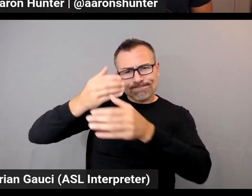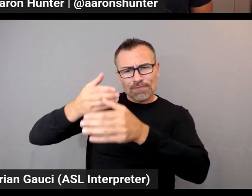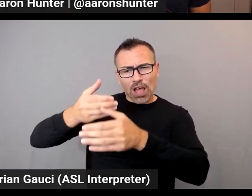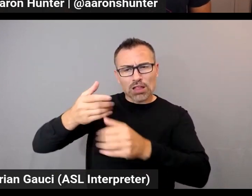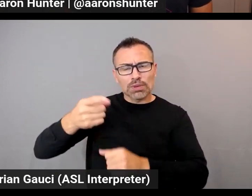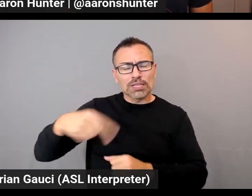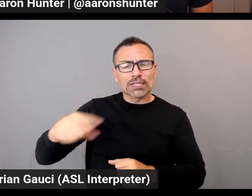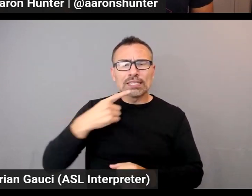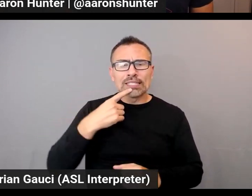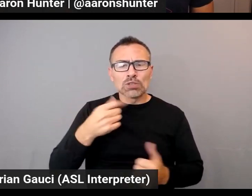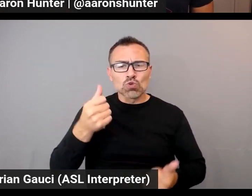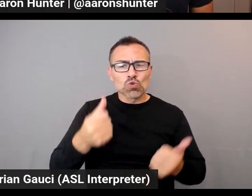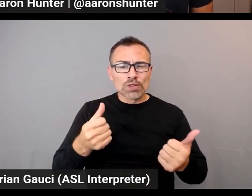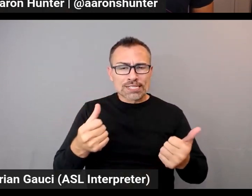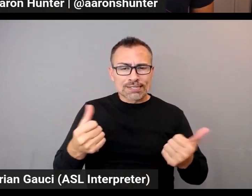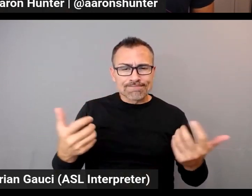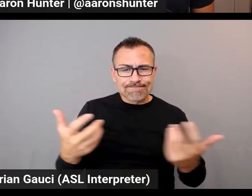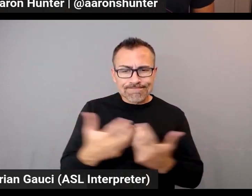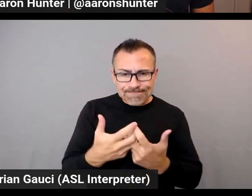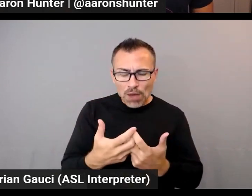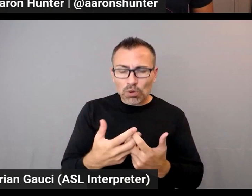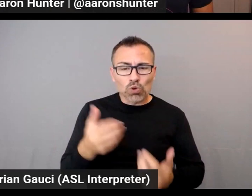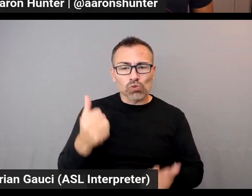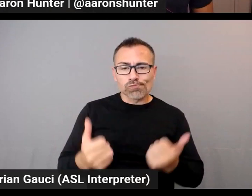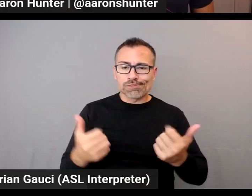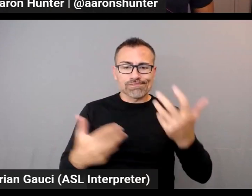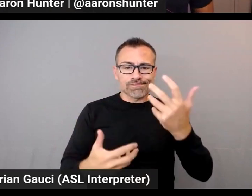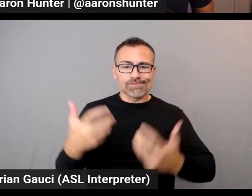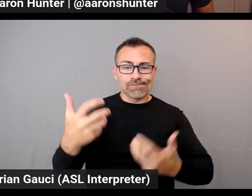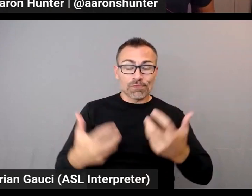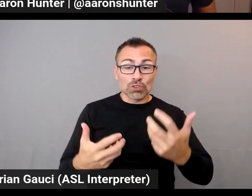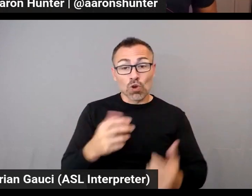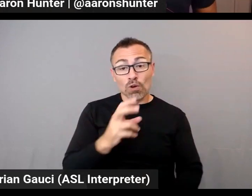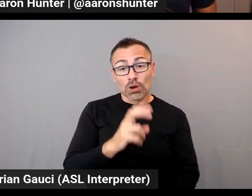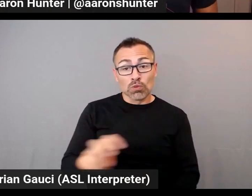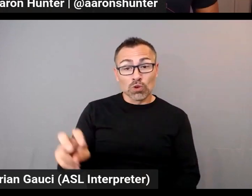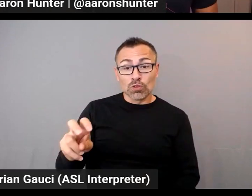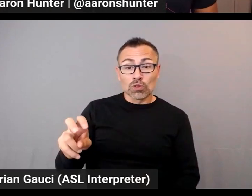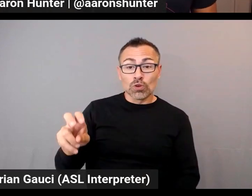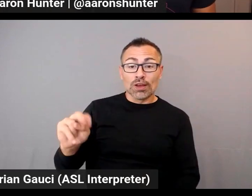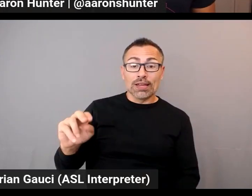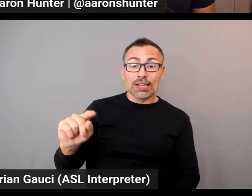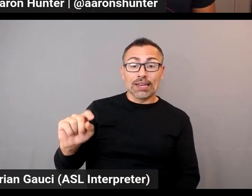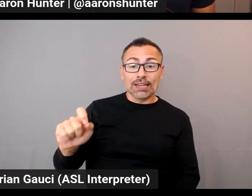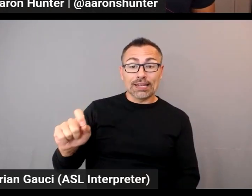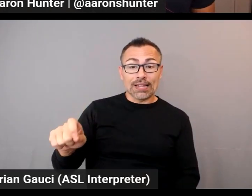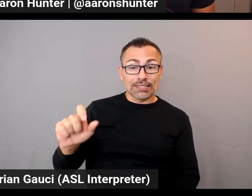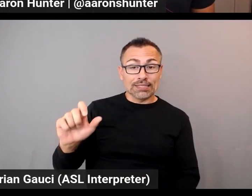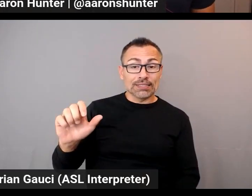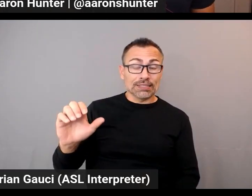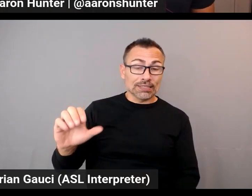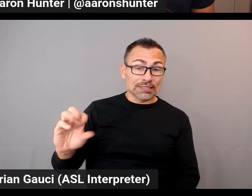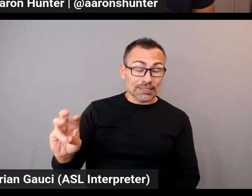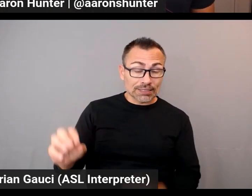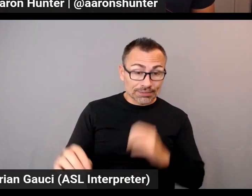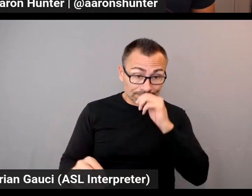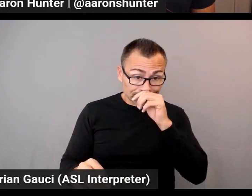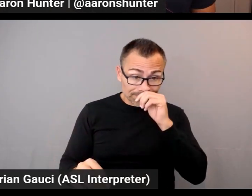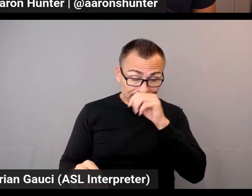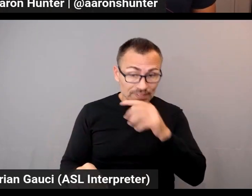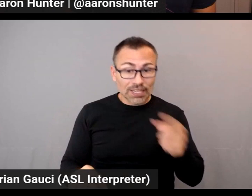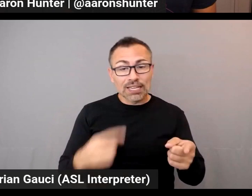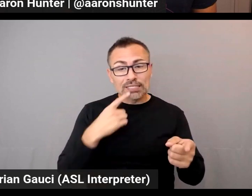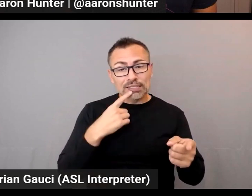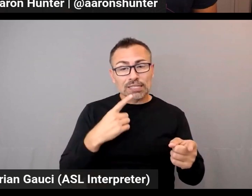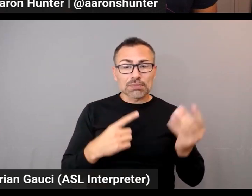and which ones are not. Say I want to move my application to .NET 6. So I run an assessment through the toolkit, and it would tell you, hey, package A is